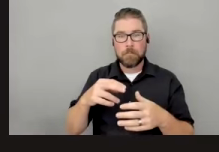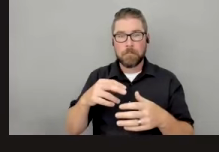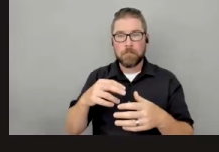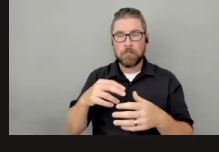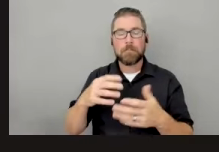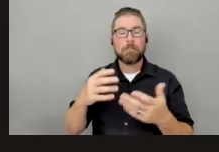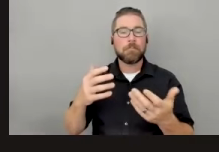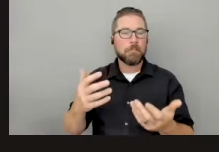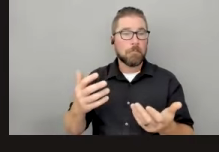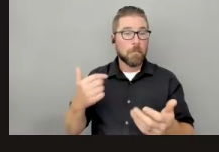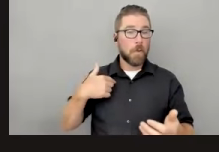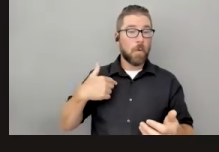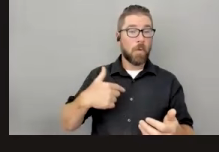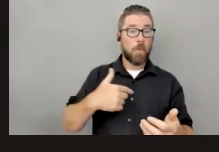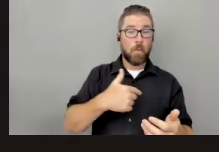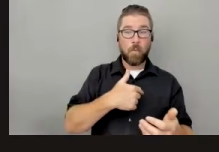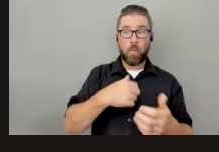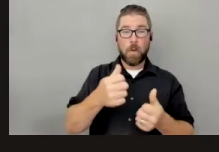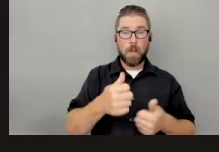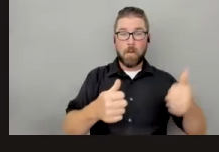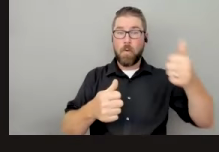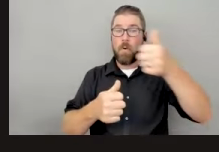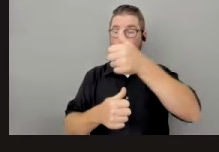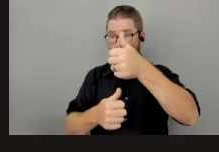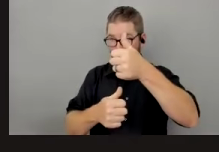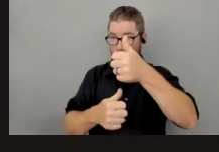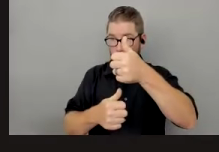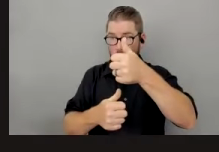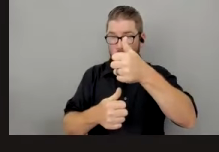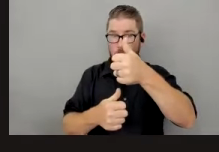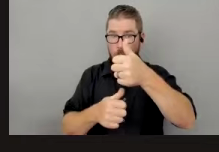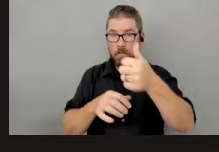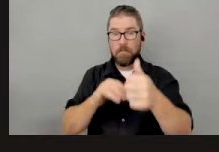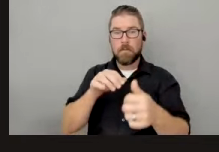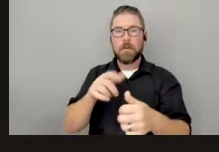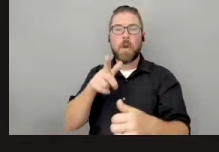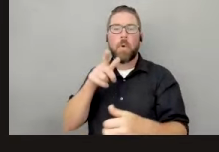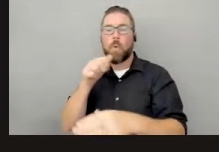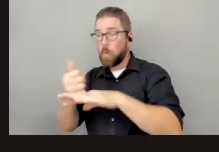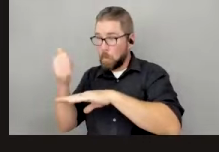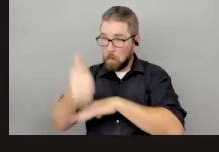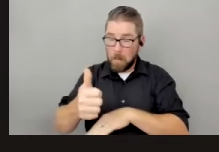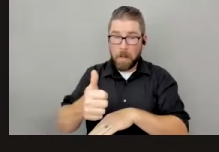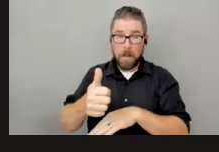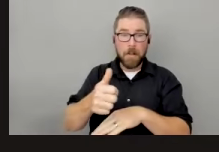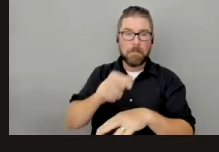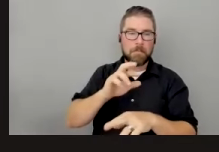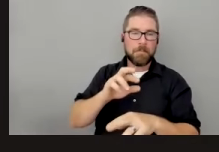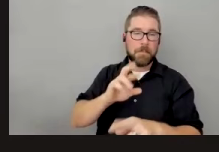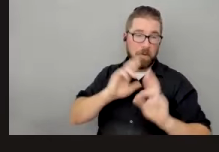enrolled student or an employee. So I know that these kind of situations can be tough, but I think